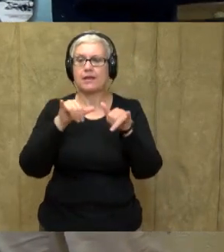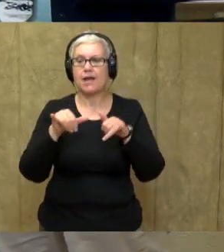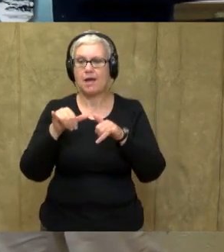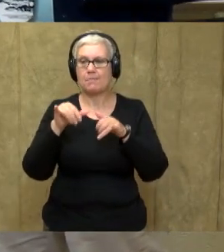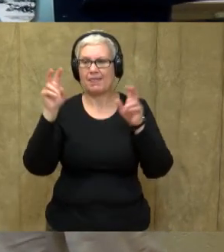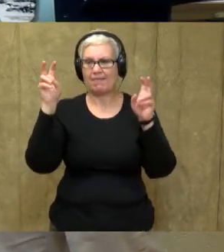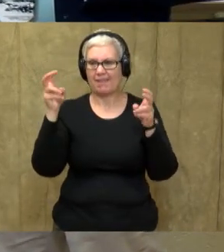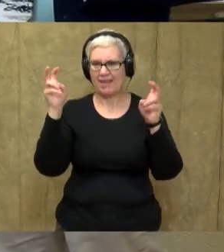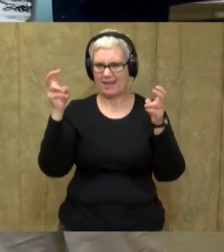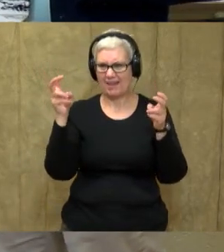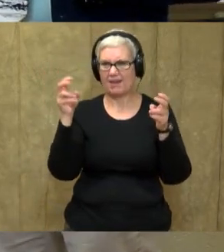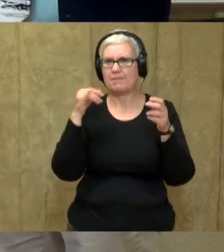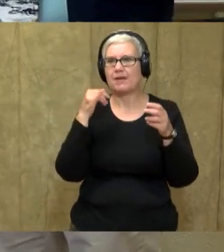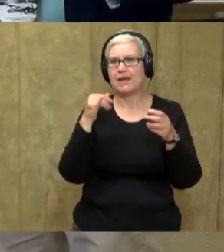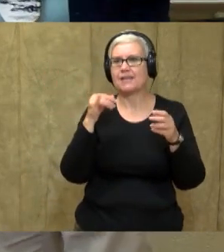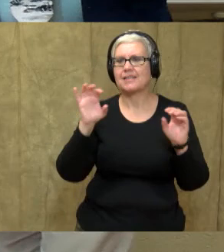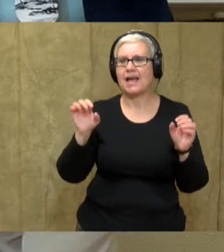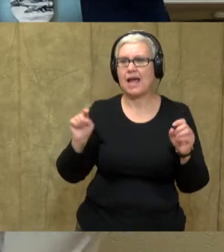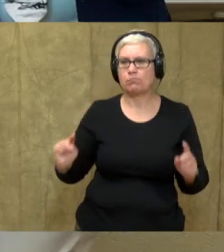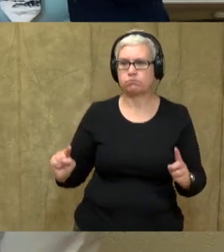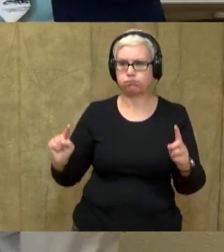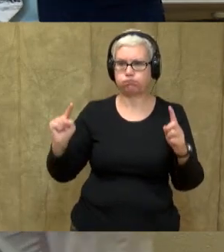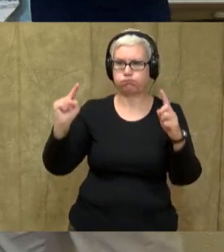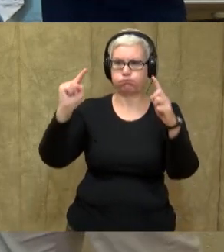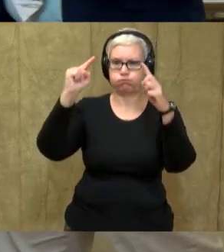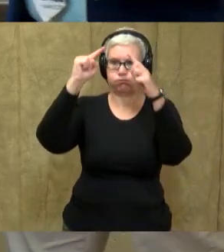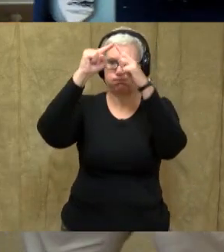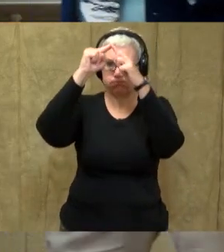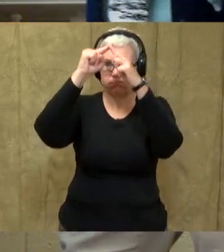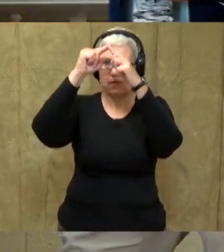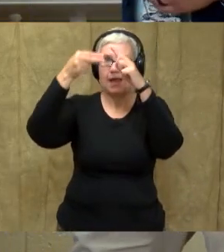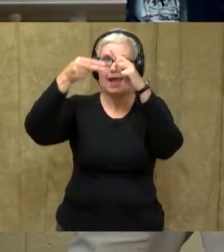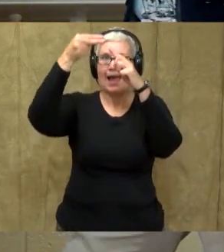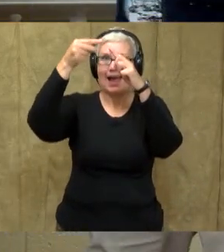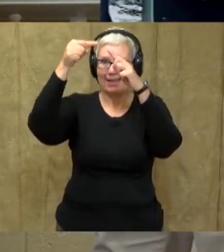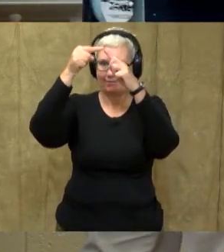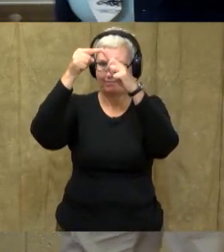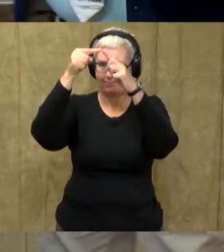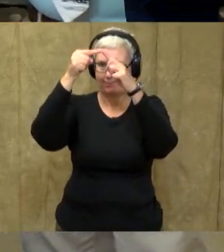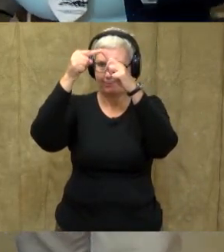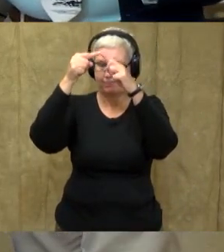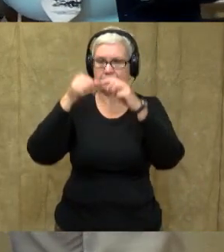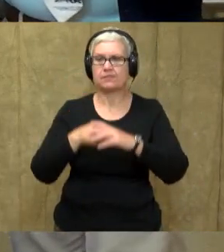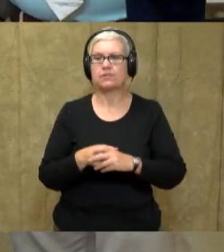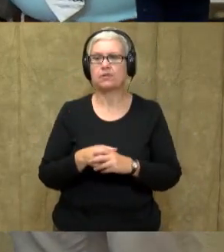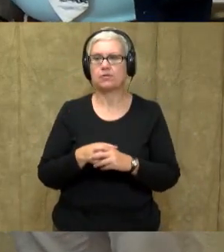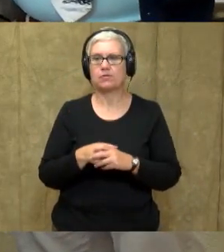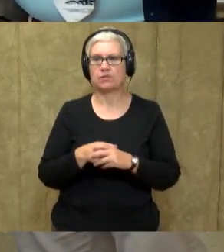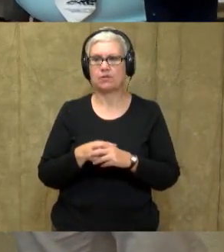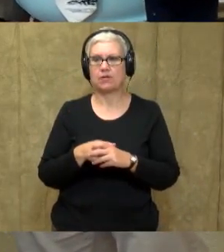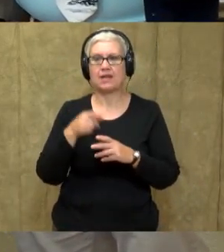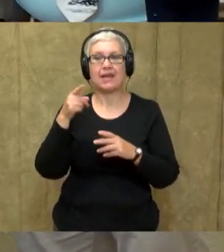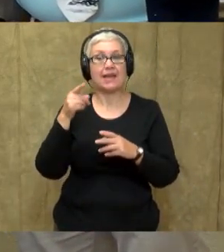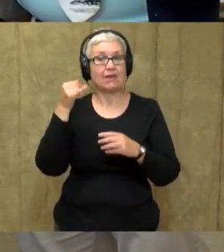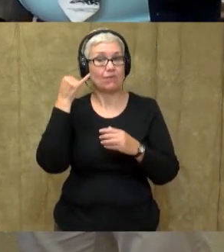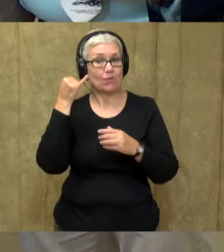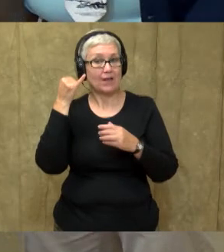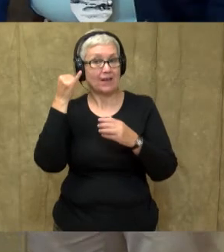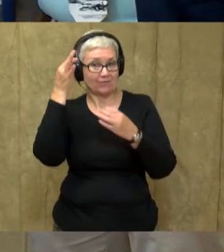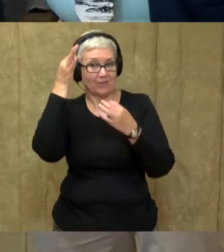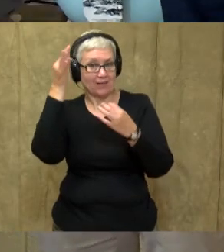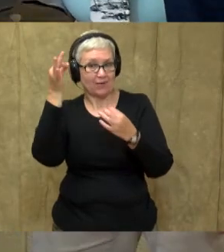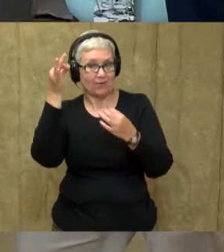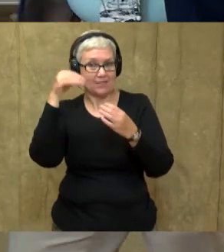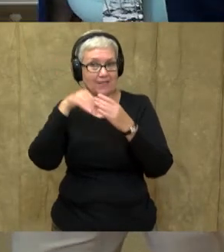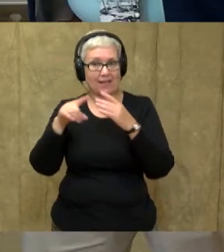for that max value, that highest point. And so depending on what we're interested in, if we're interested in that highest point, then